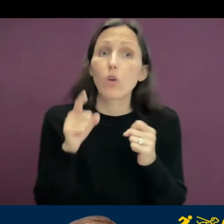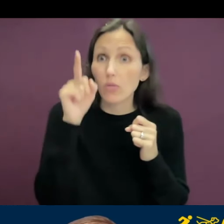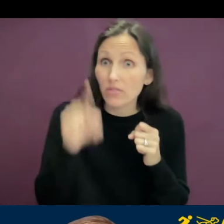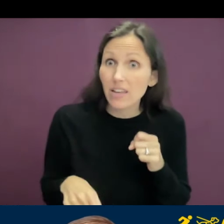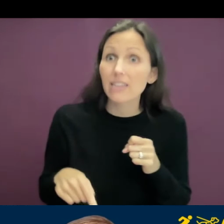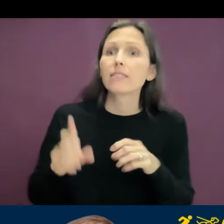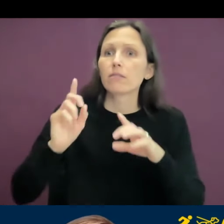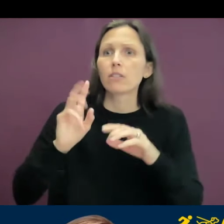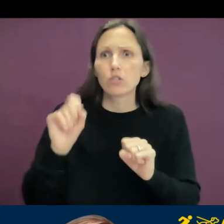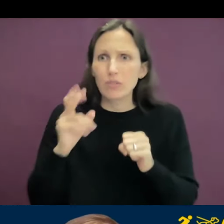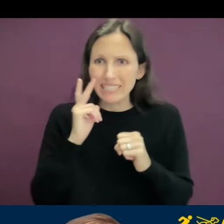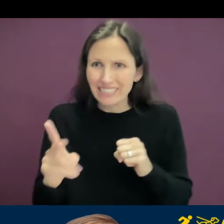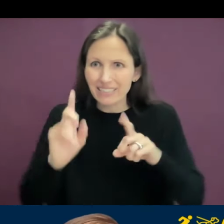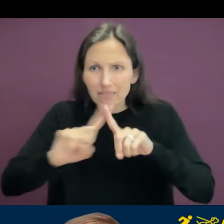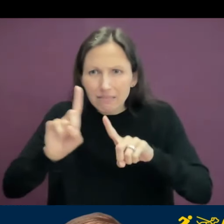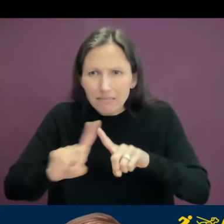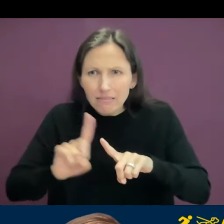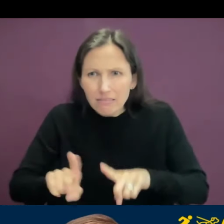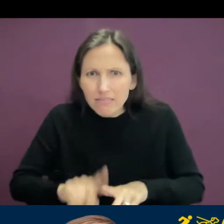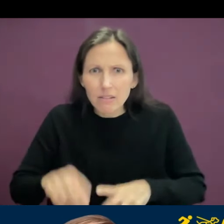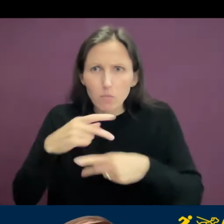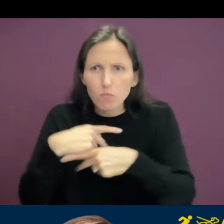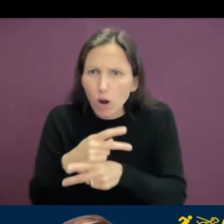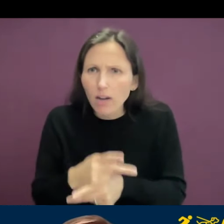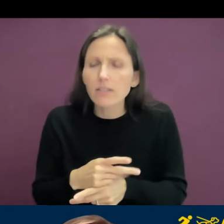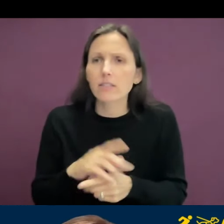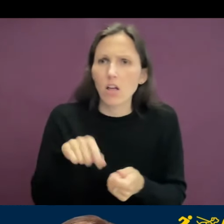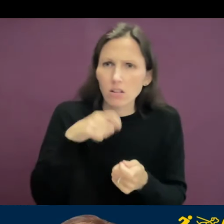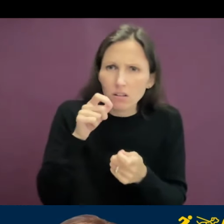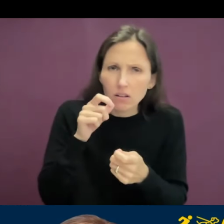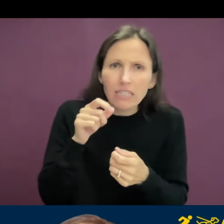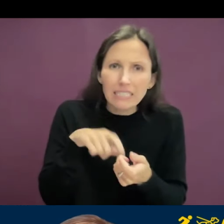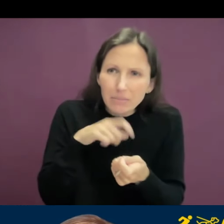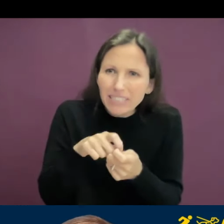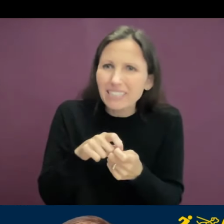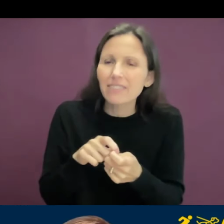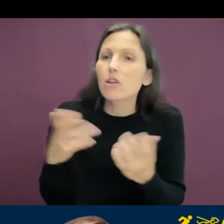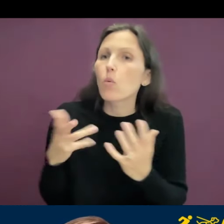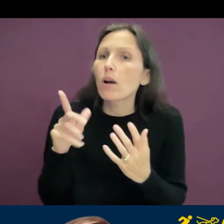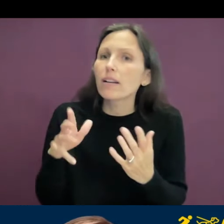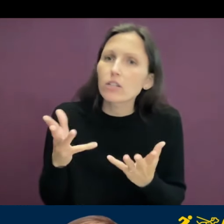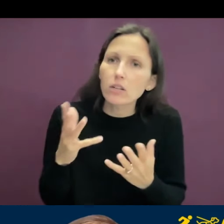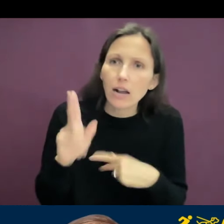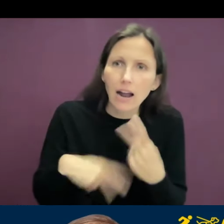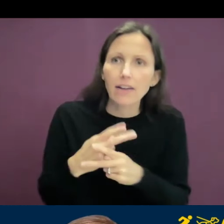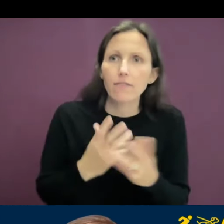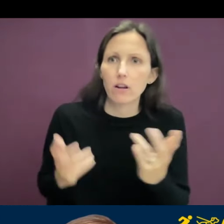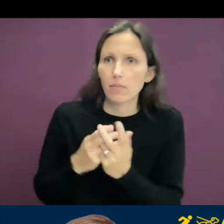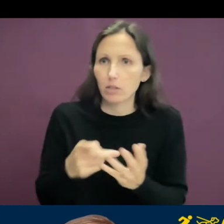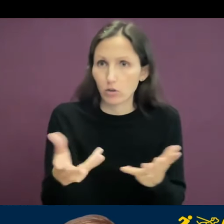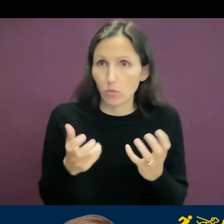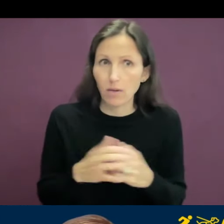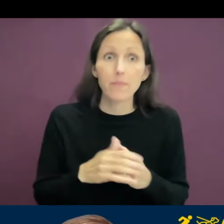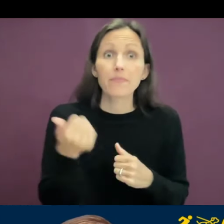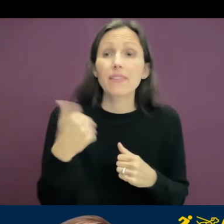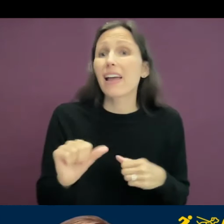break down to make sure that we have the essential features that we're looking for in this accommodation. Any vendor or product that's listed